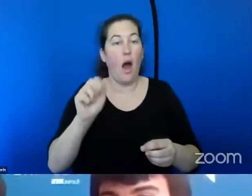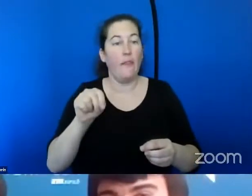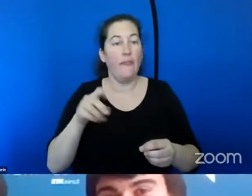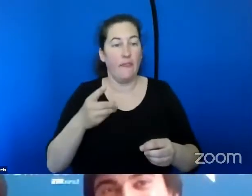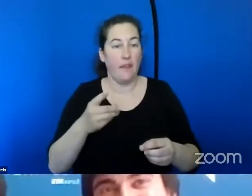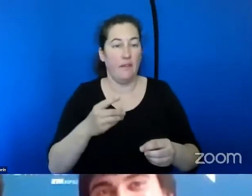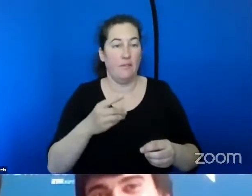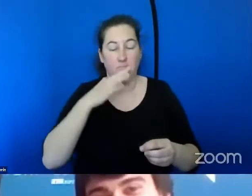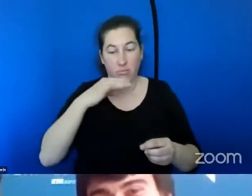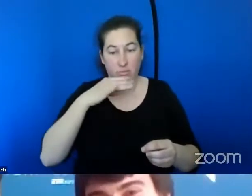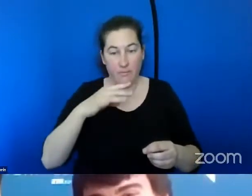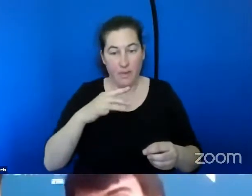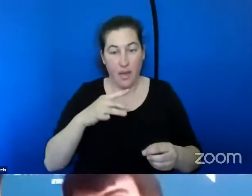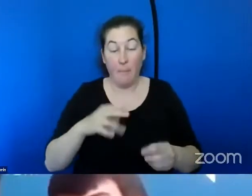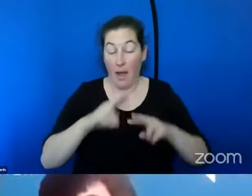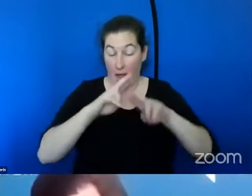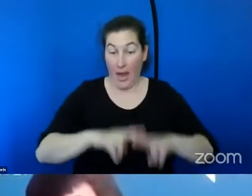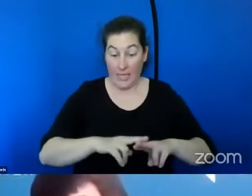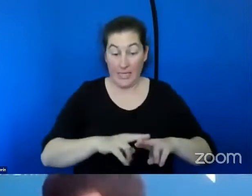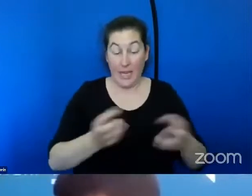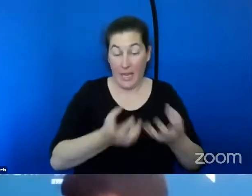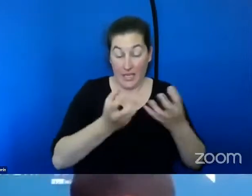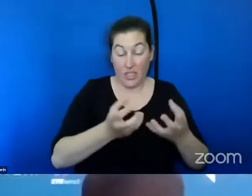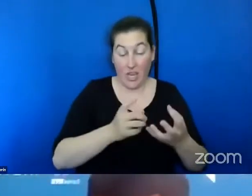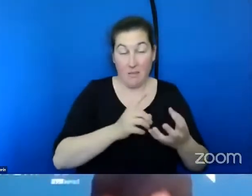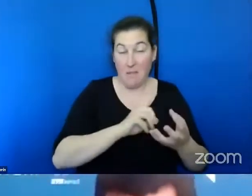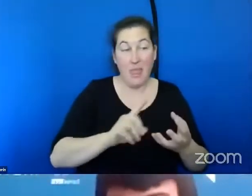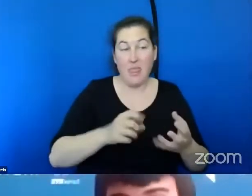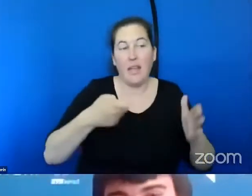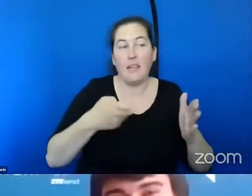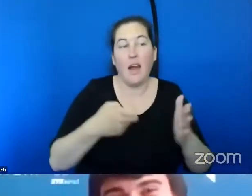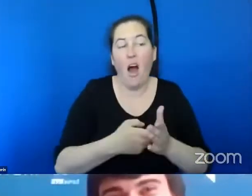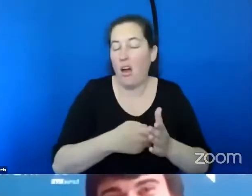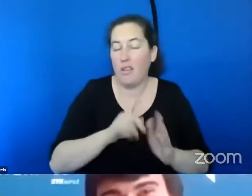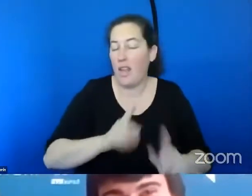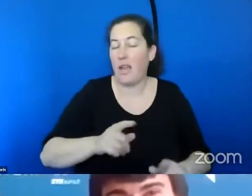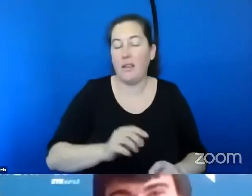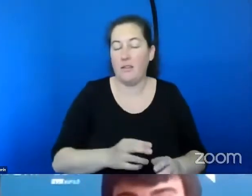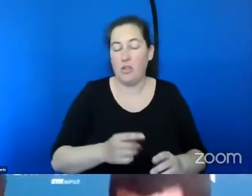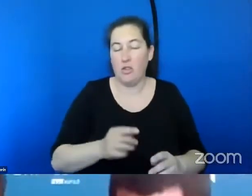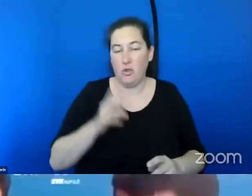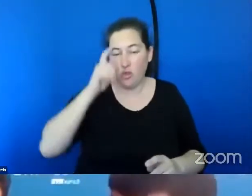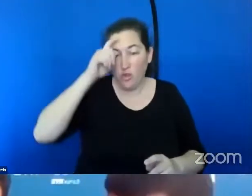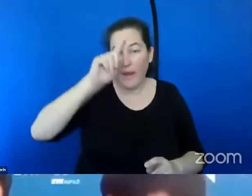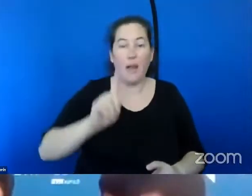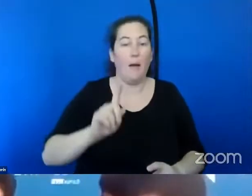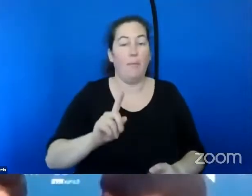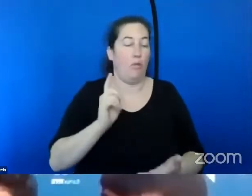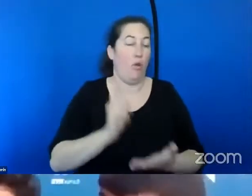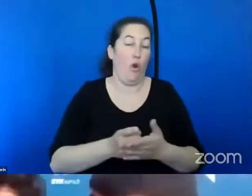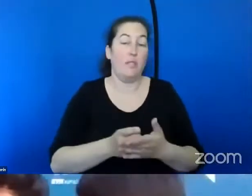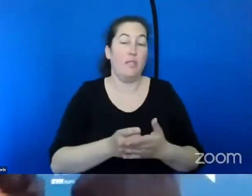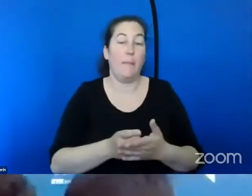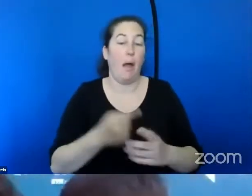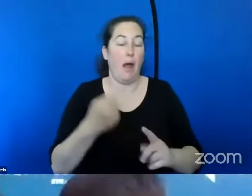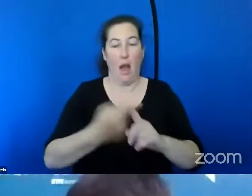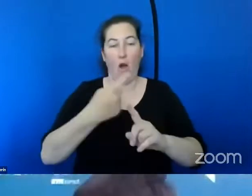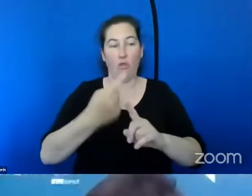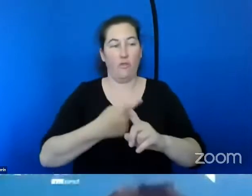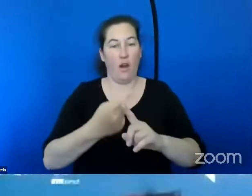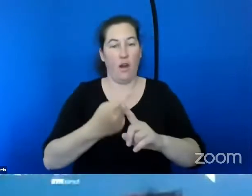and yeah, the prosthesis opened without his command.